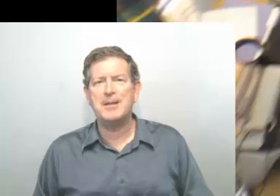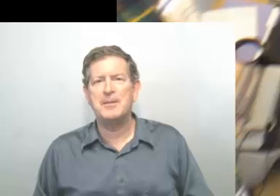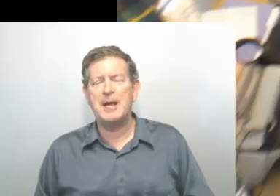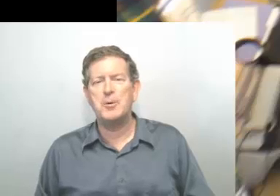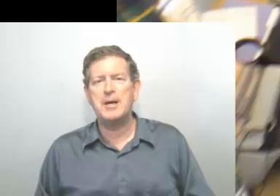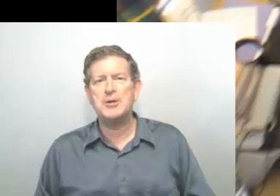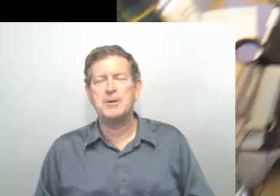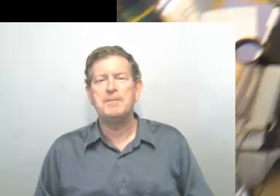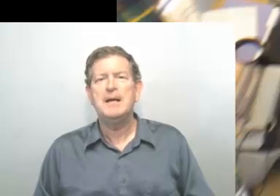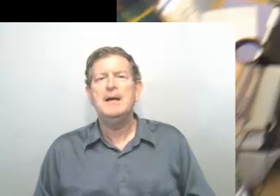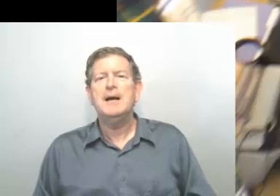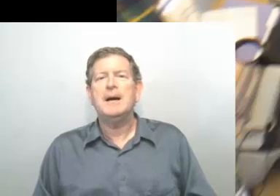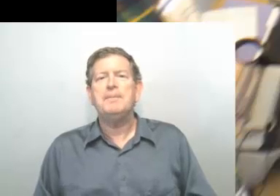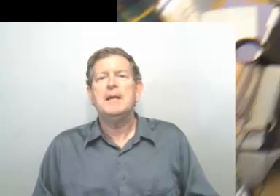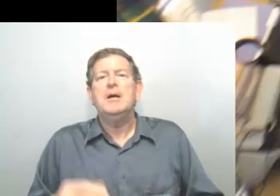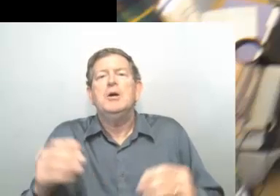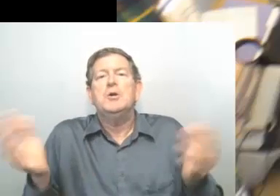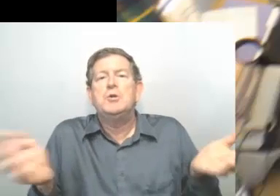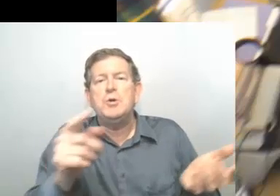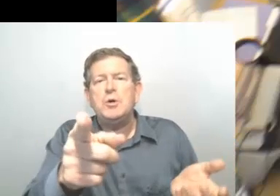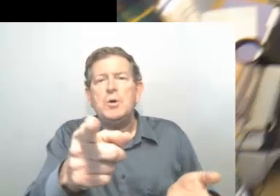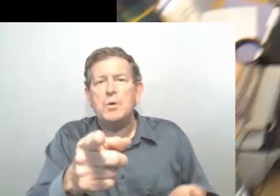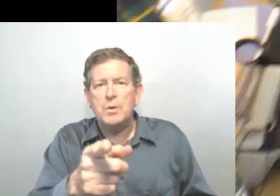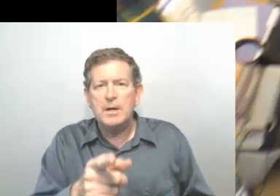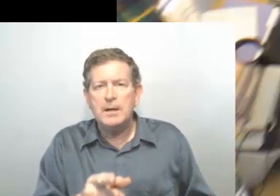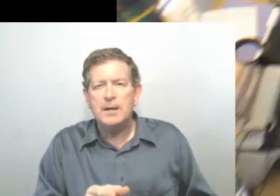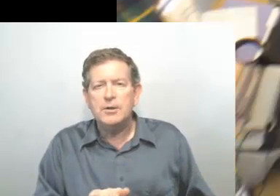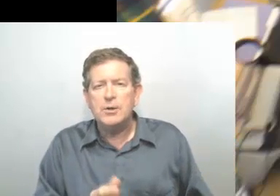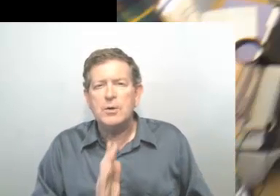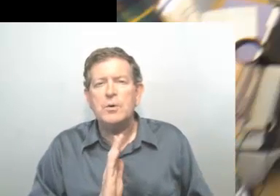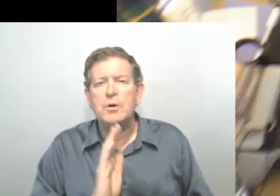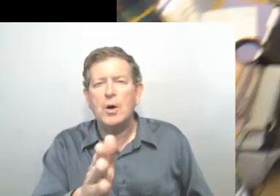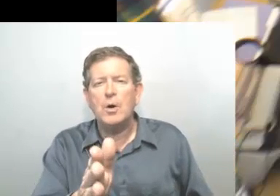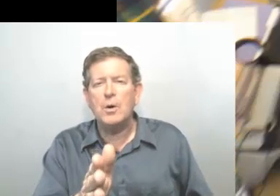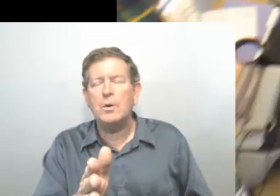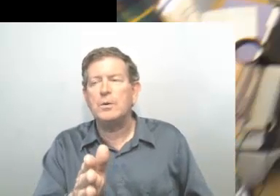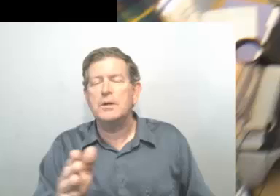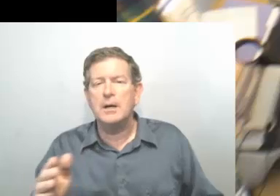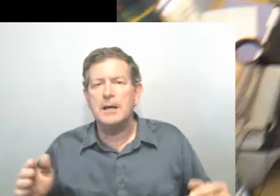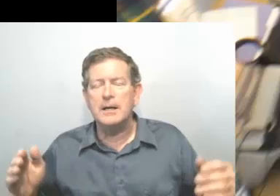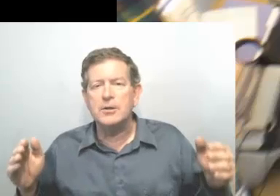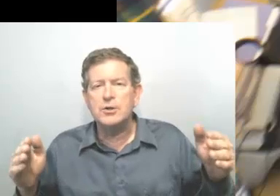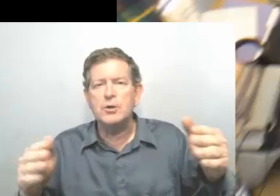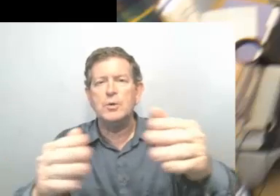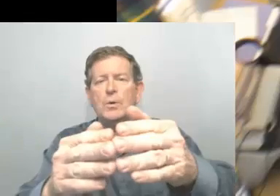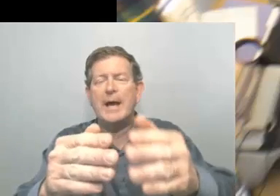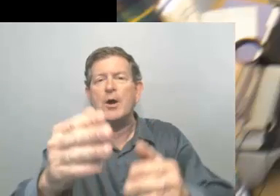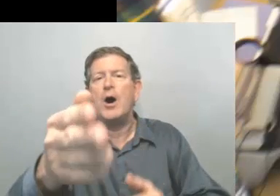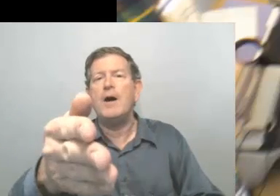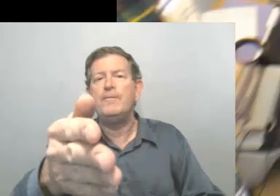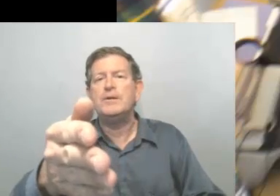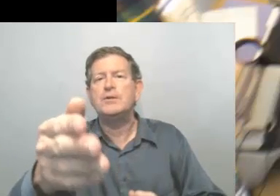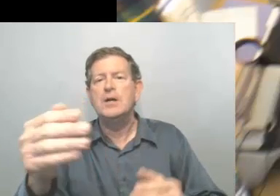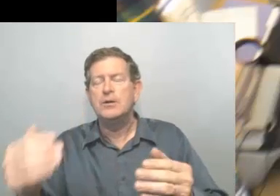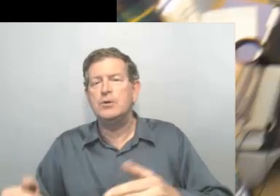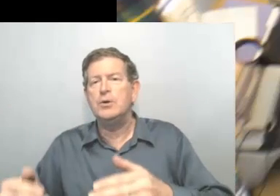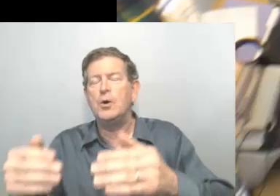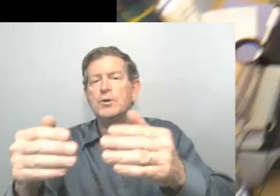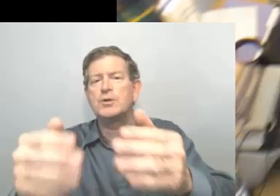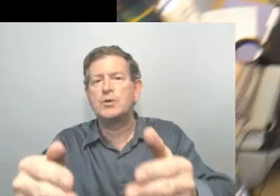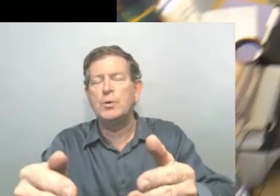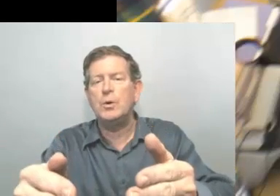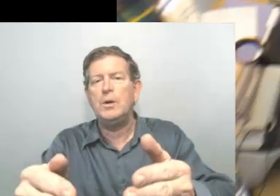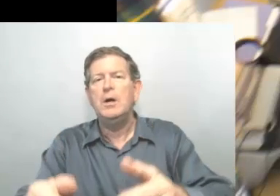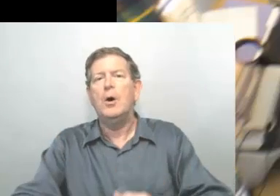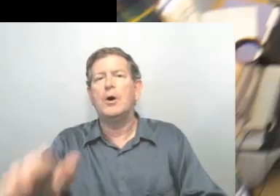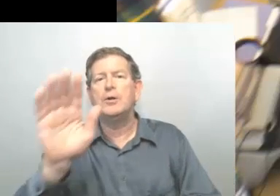being made right in that location. Do you go to an office? Do you